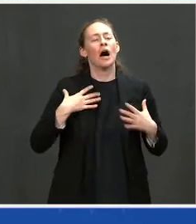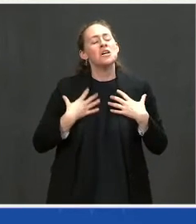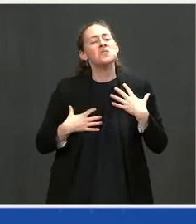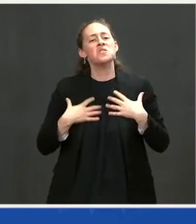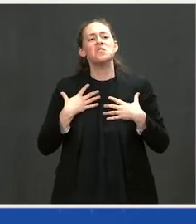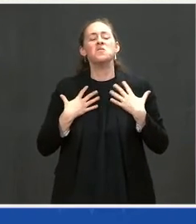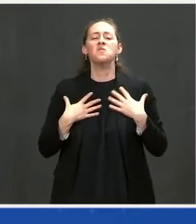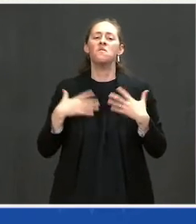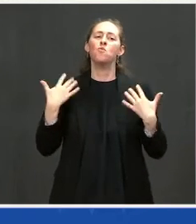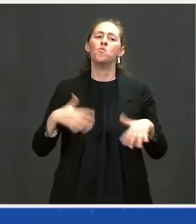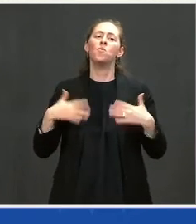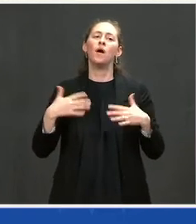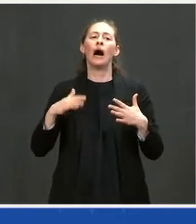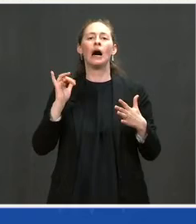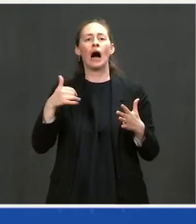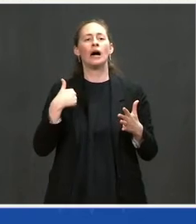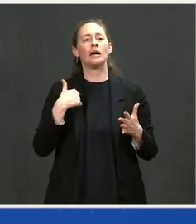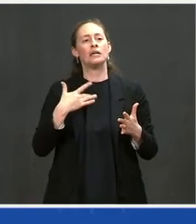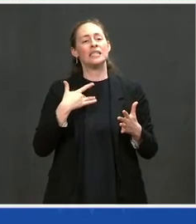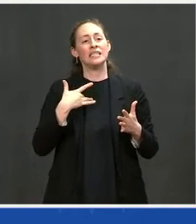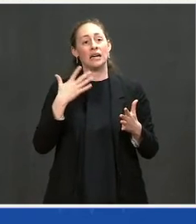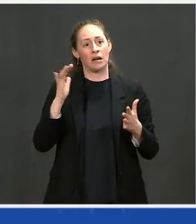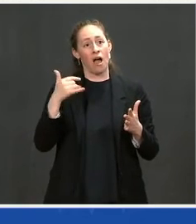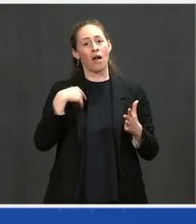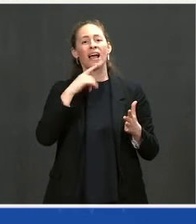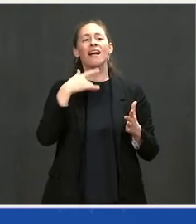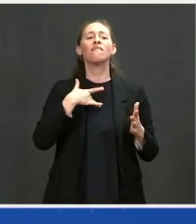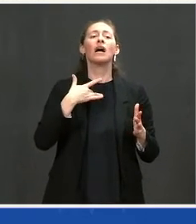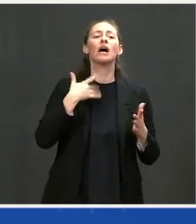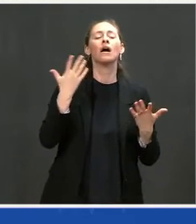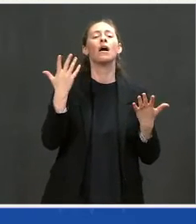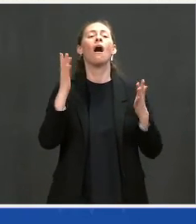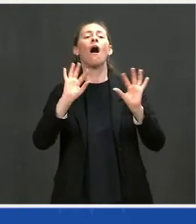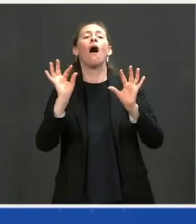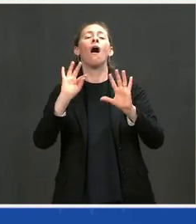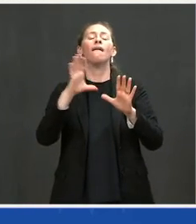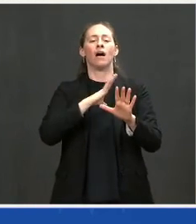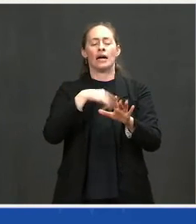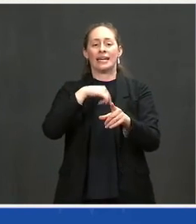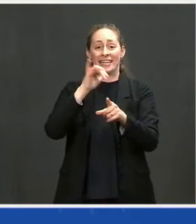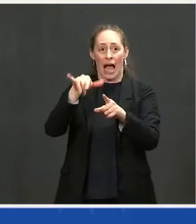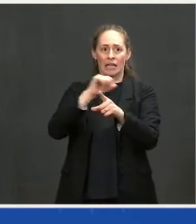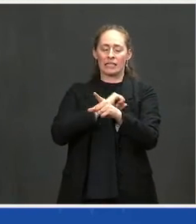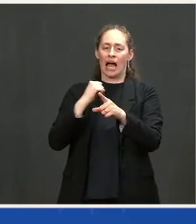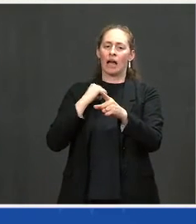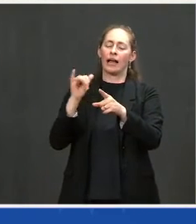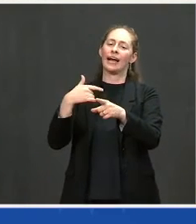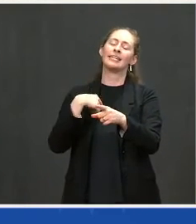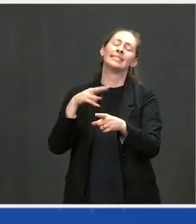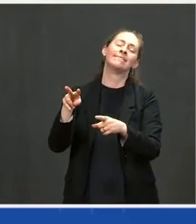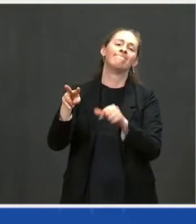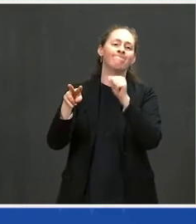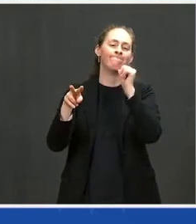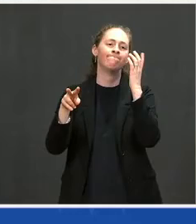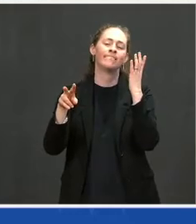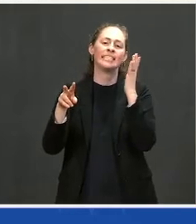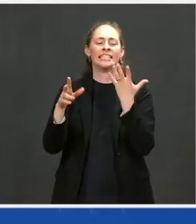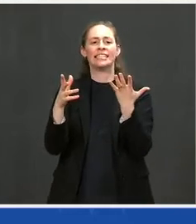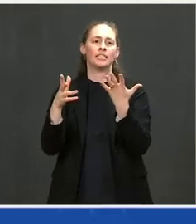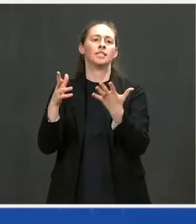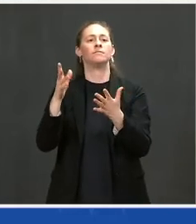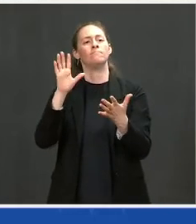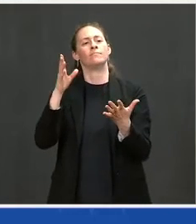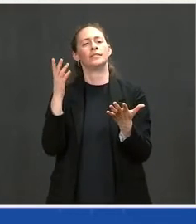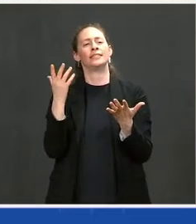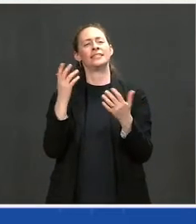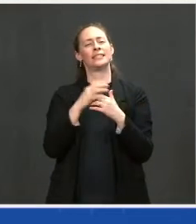at calculating how to get things done in the United States Senate. So the best way to get something done, if it holds